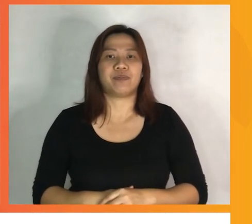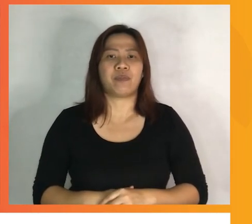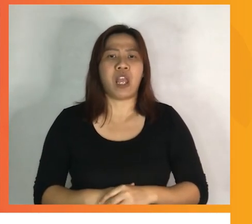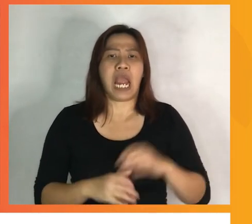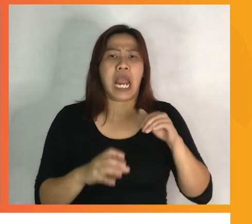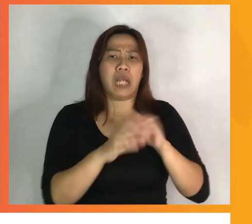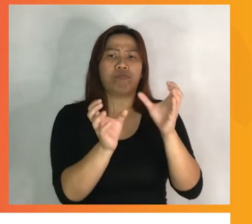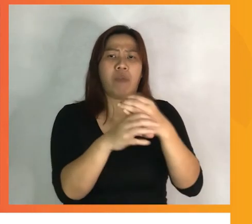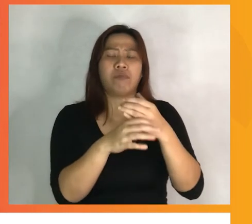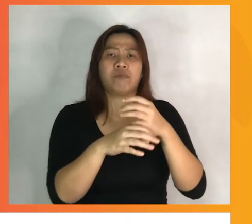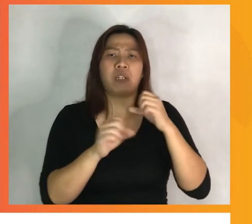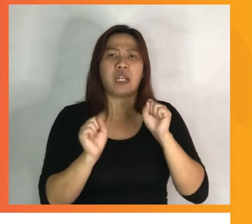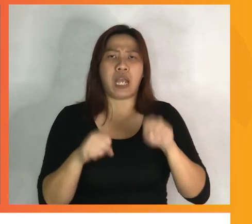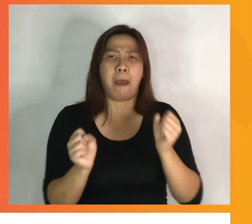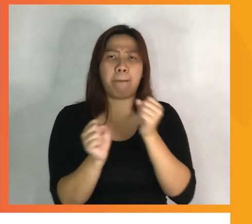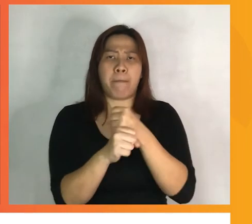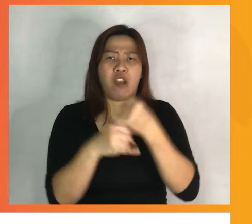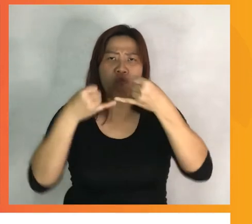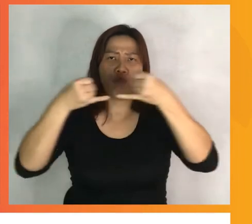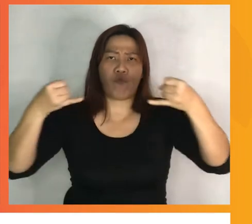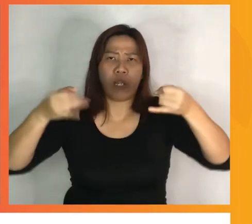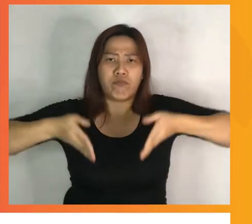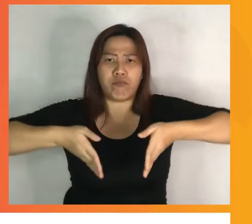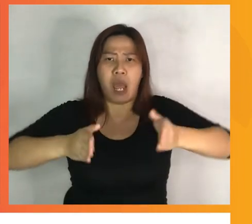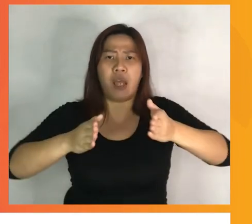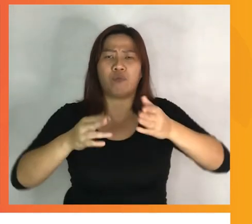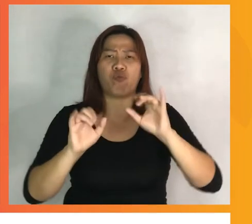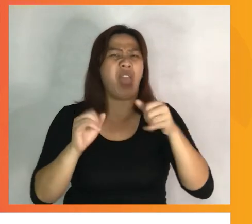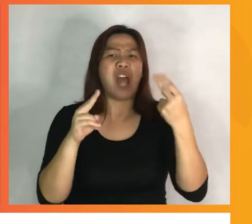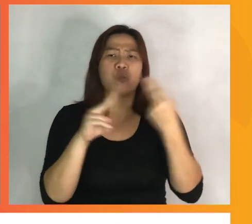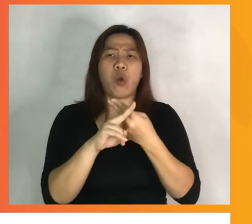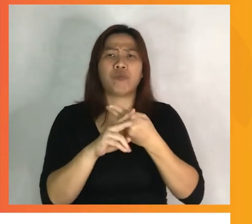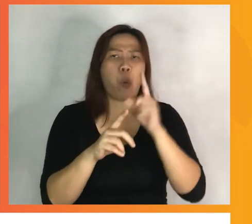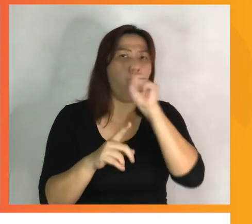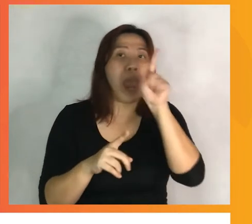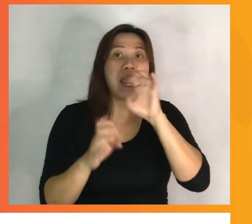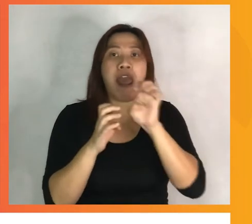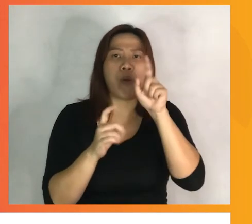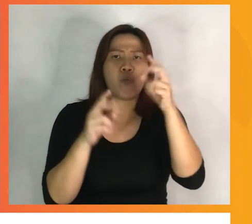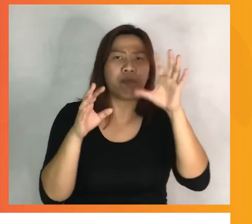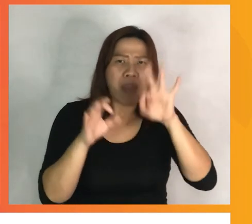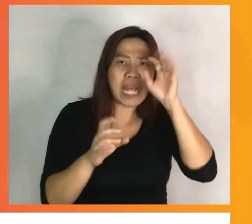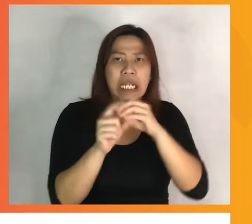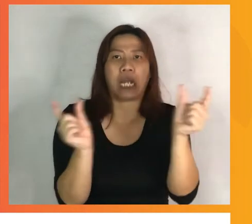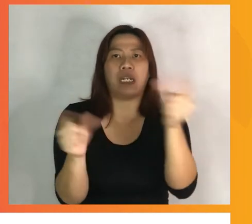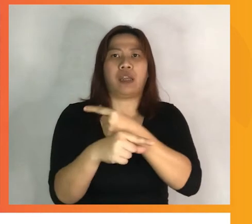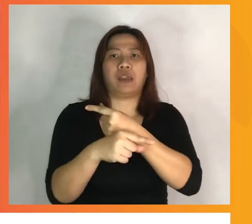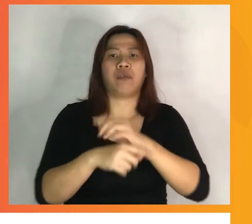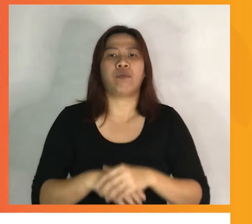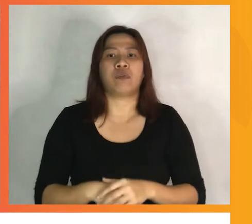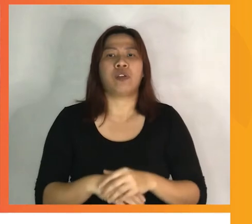So in this case, we can make a string trail just using what we can find in the garden.